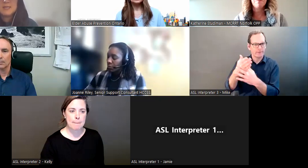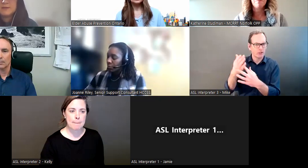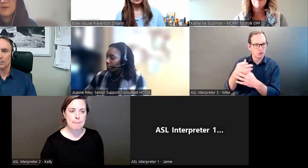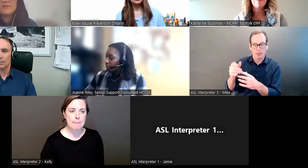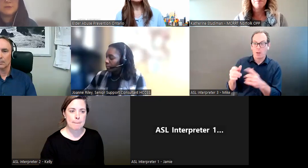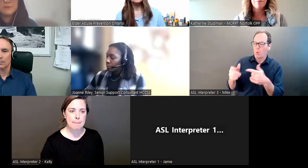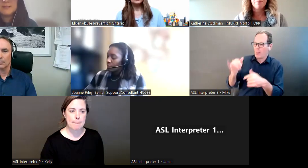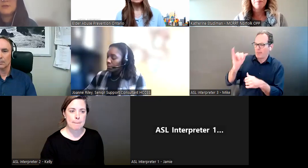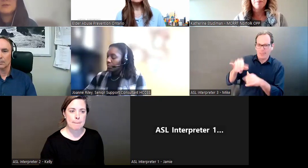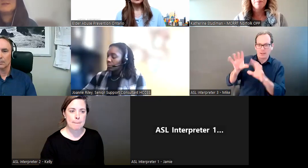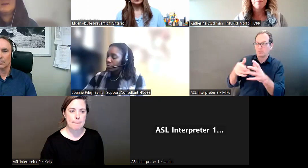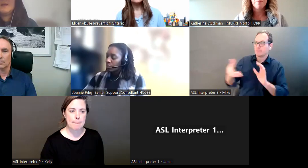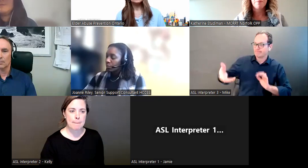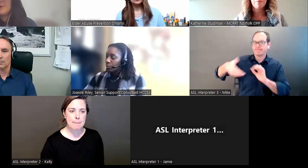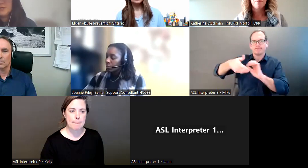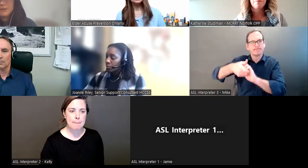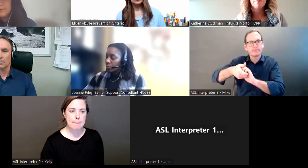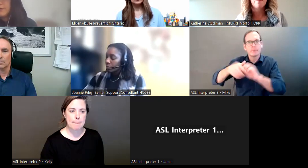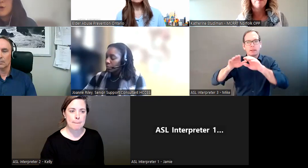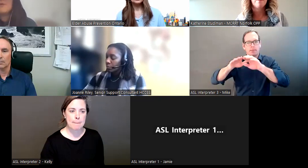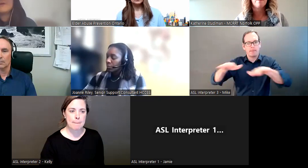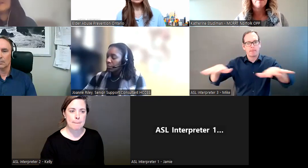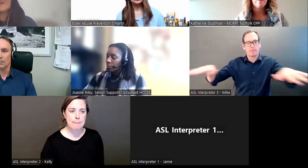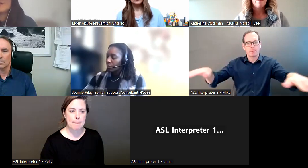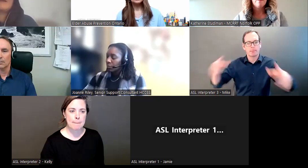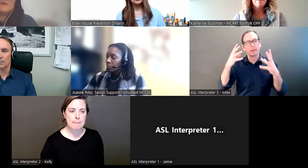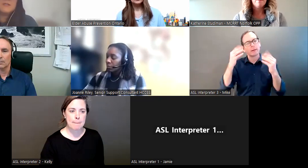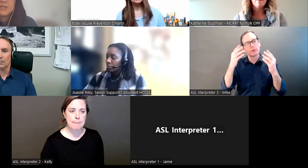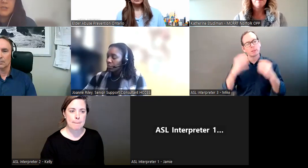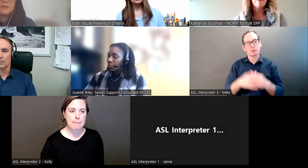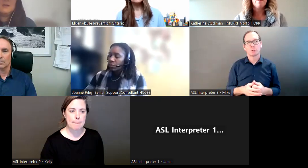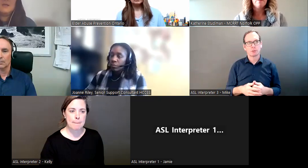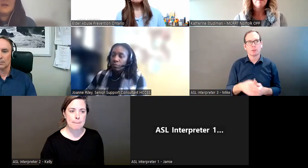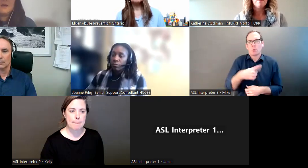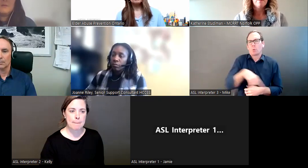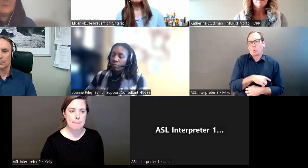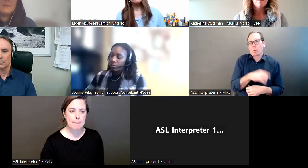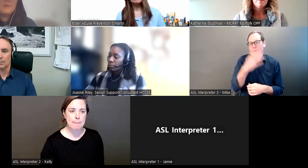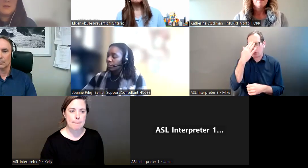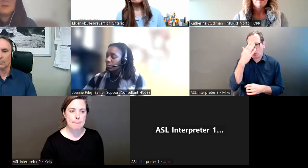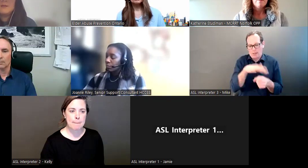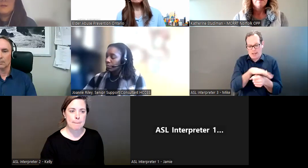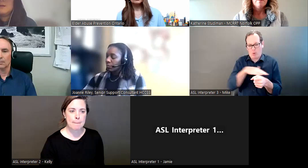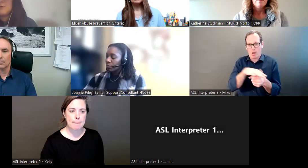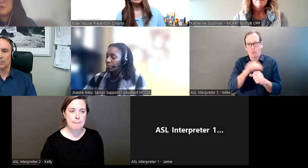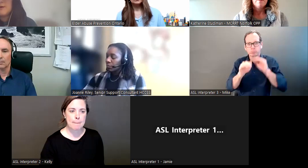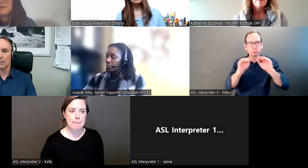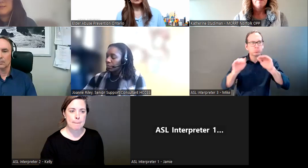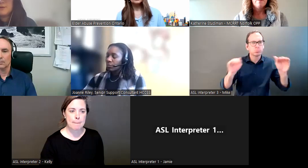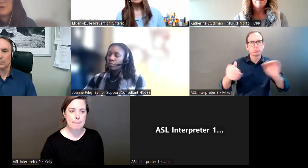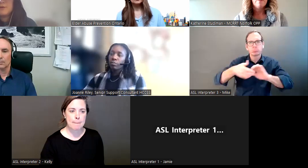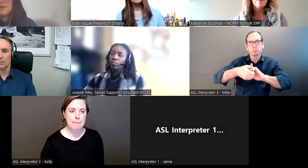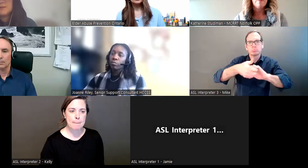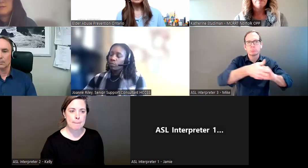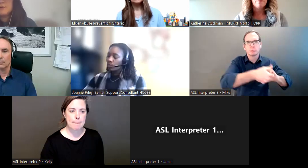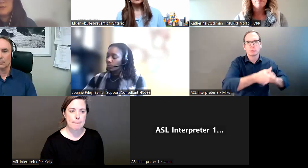and identify vulnerable seniors and where to sort of go, or even start that conversation with our older adults